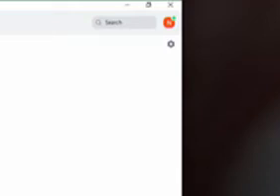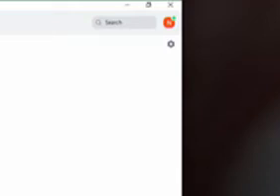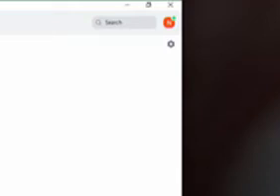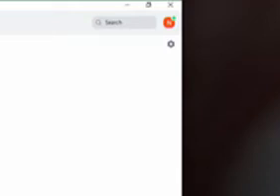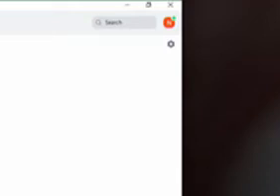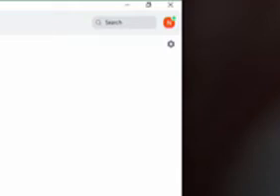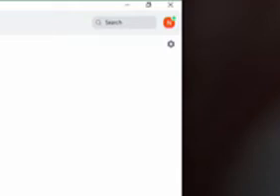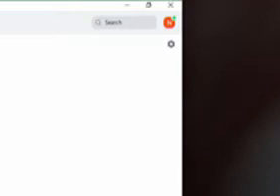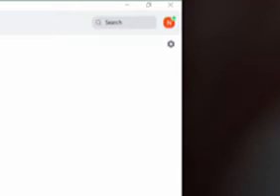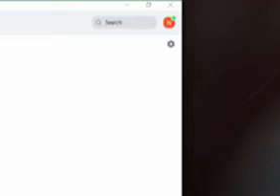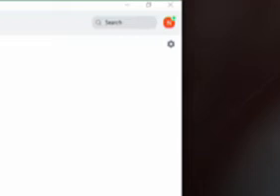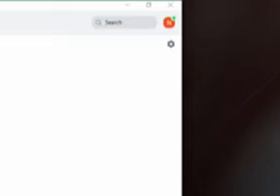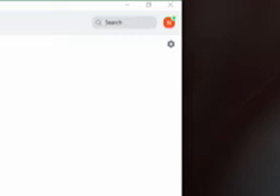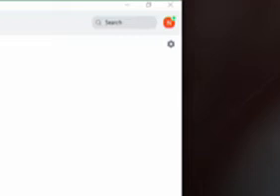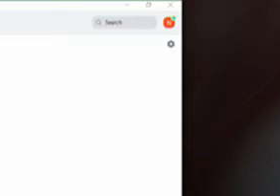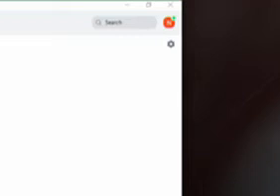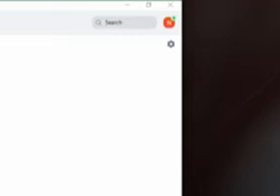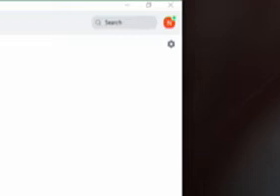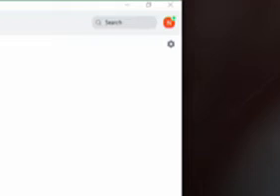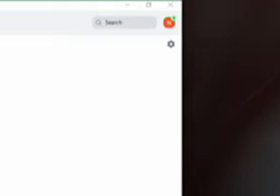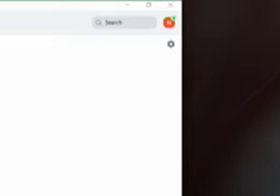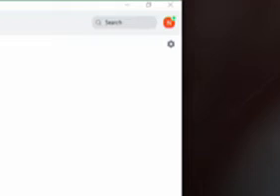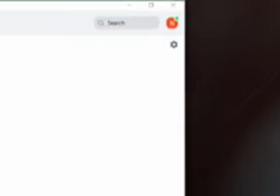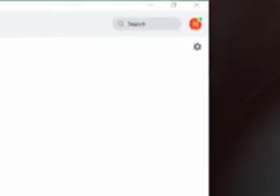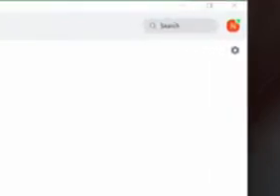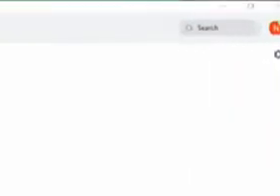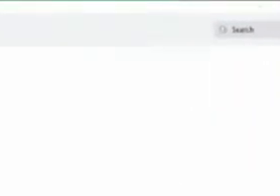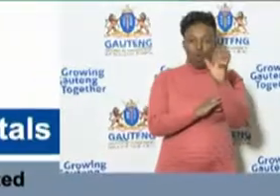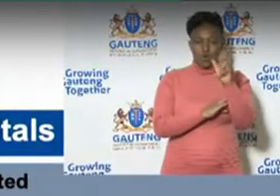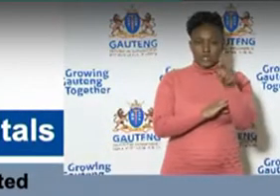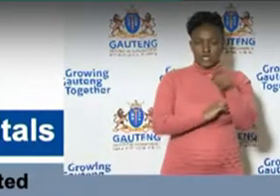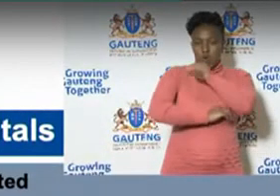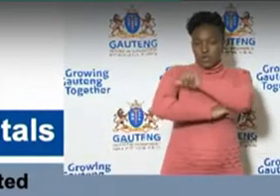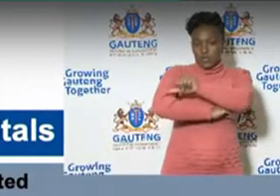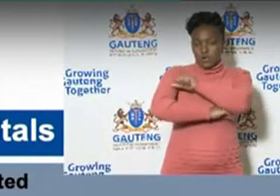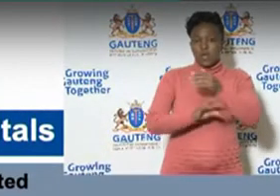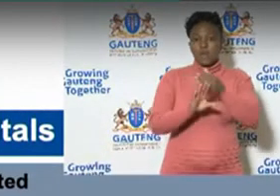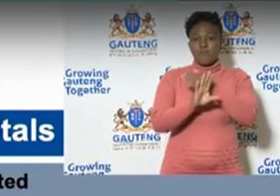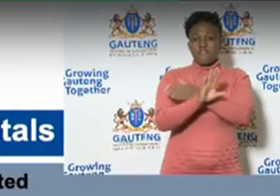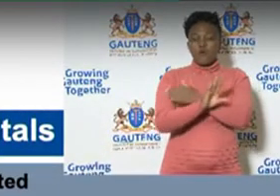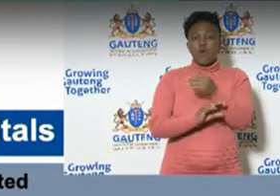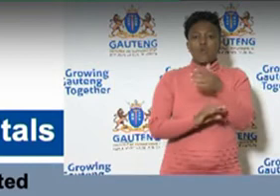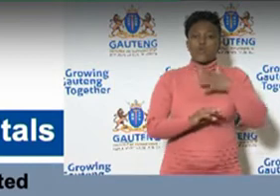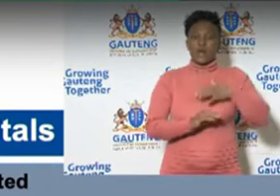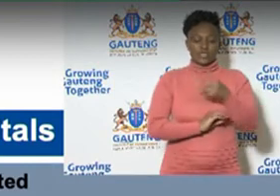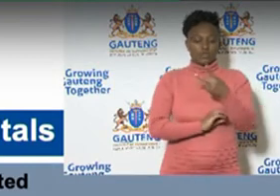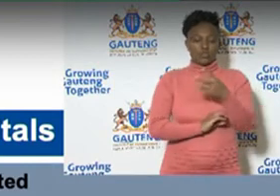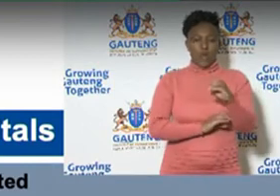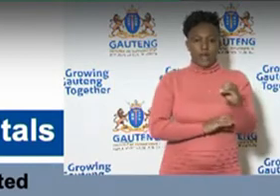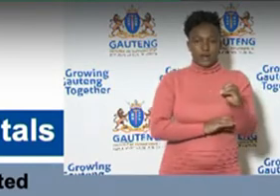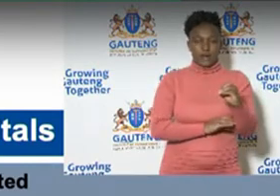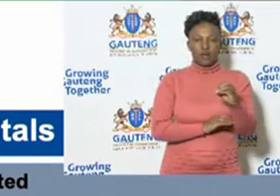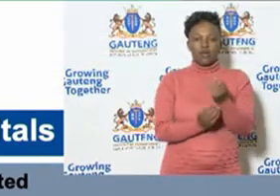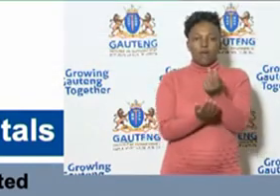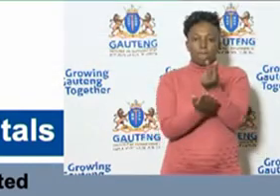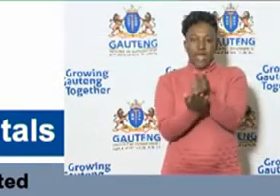Gold Hospital. That hospital, we had targeted 200 beds in that hospital that is being refurbished.